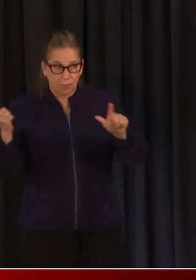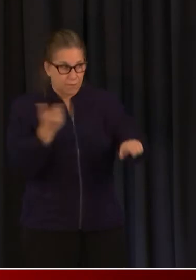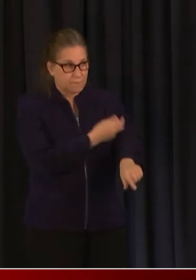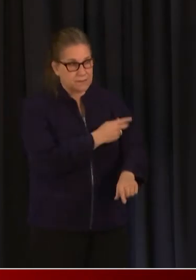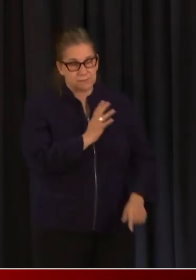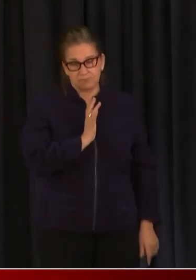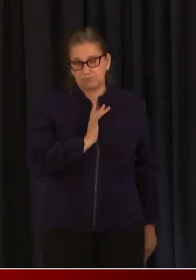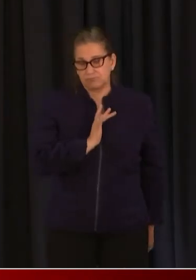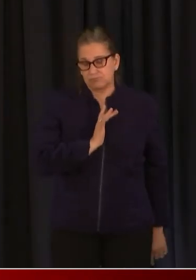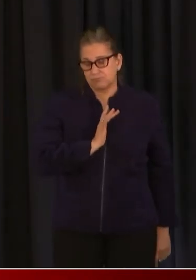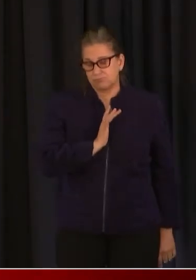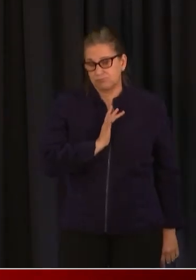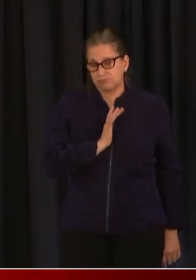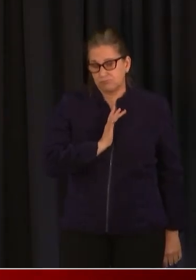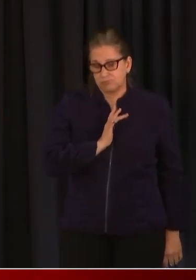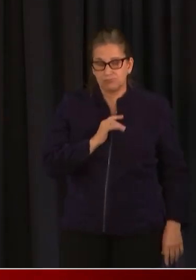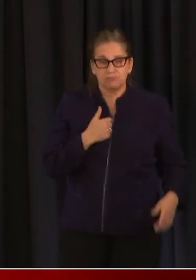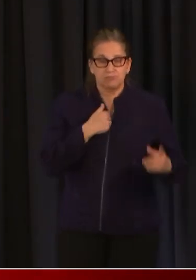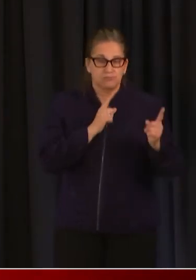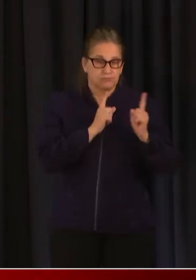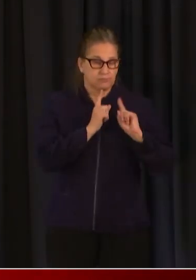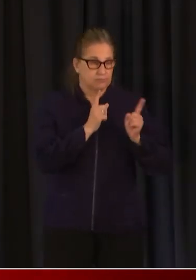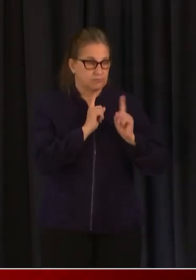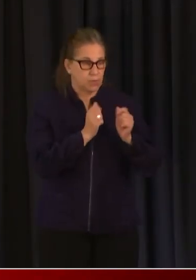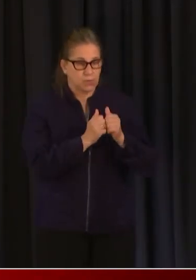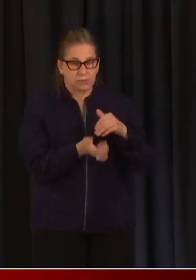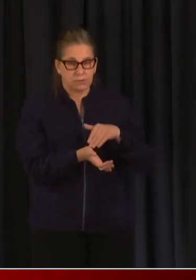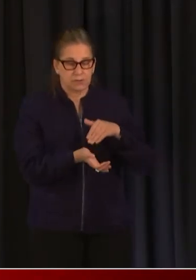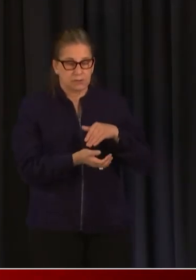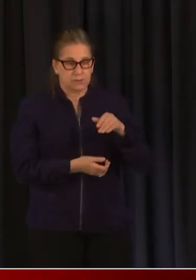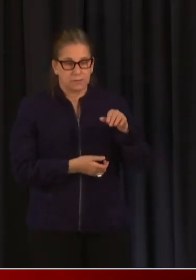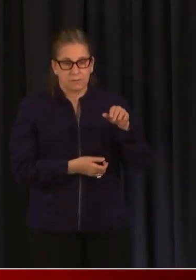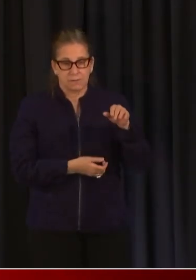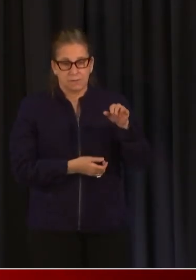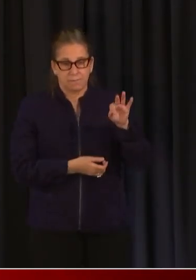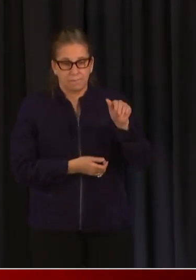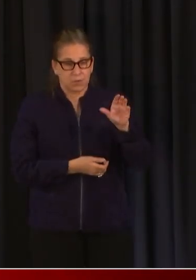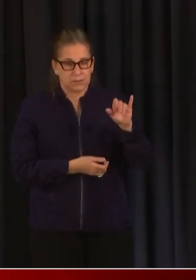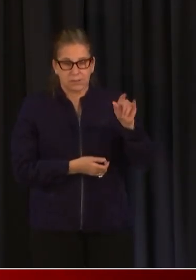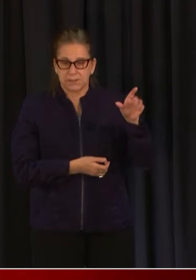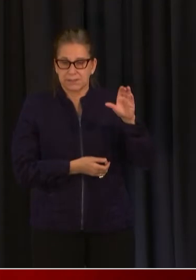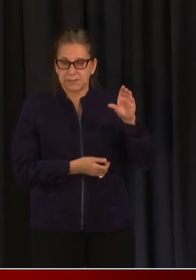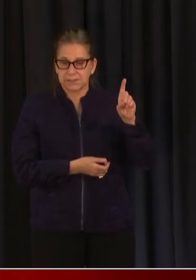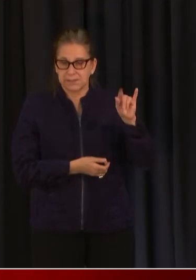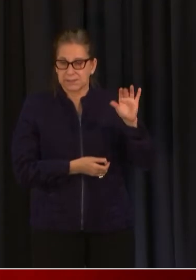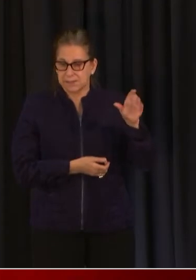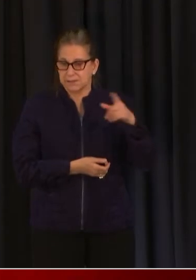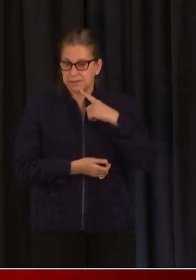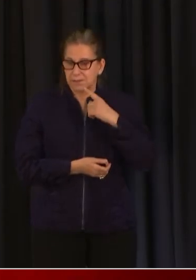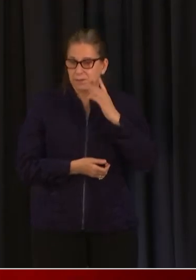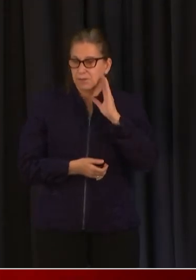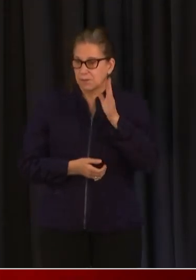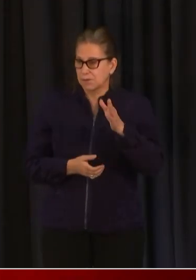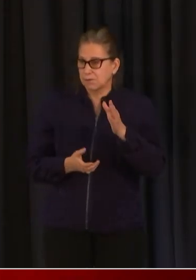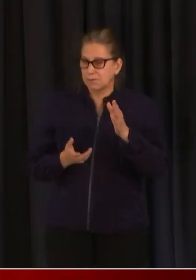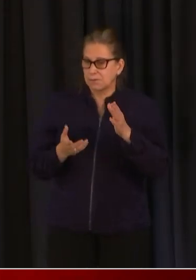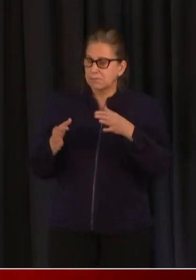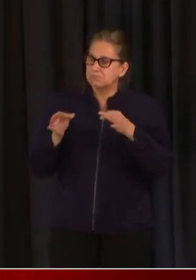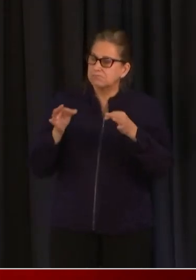fully vaccinated individuals. While there is some interest in being able to expand what fully